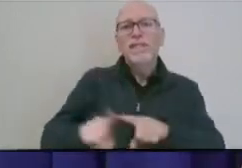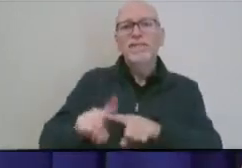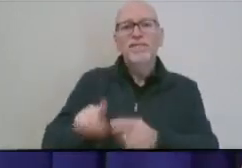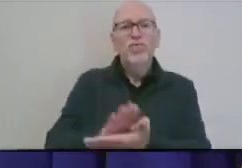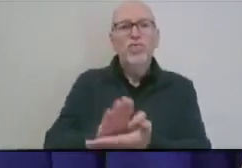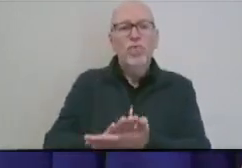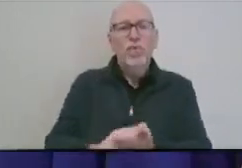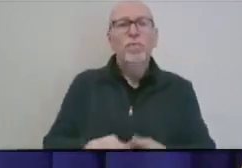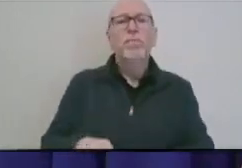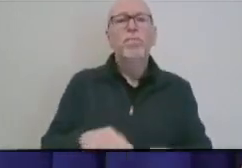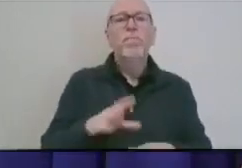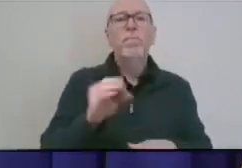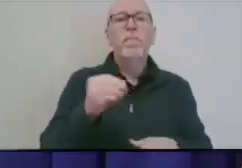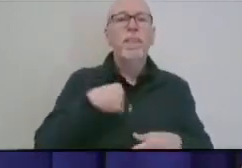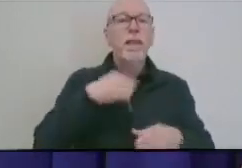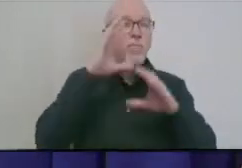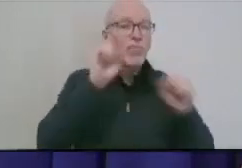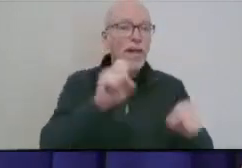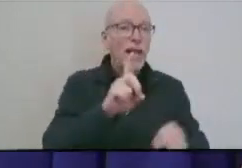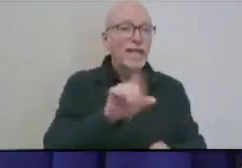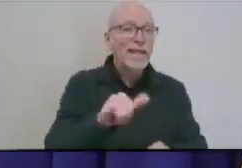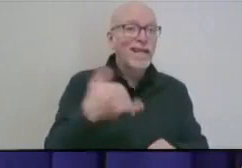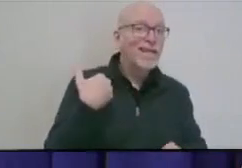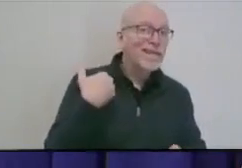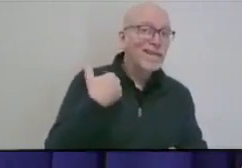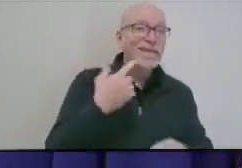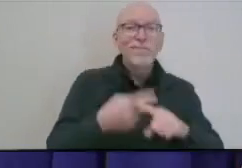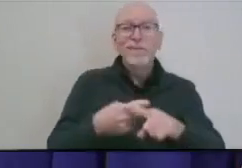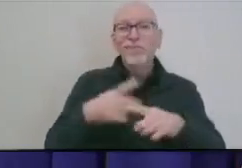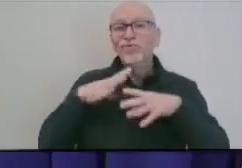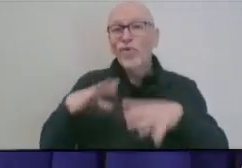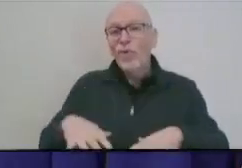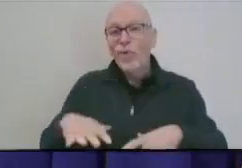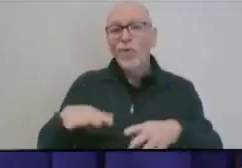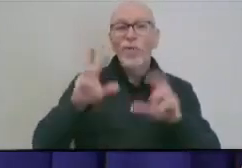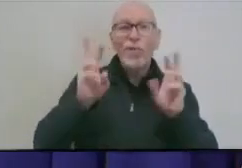had President's Day and we had a couple snow days